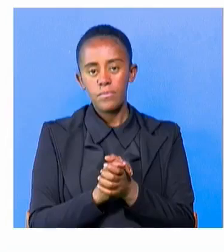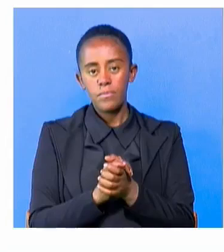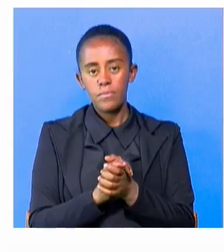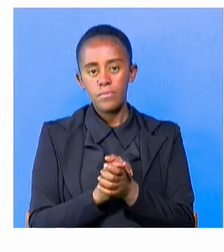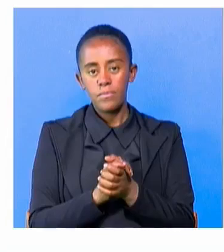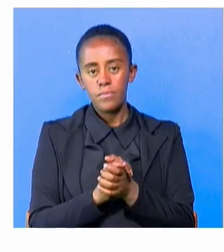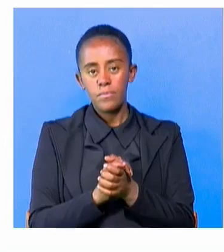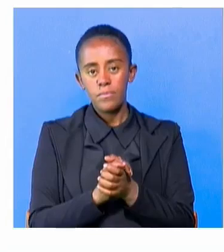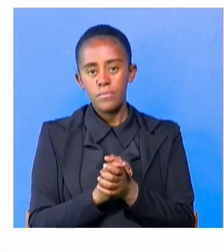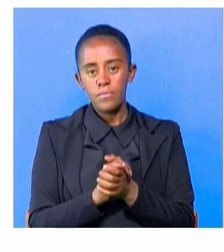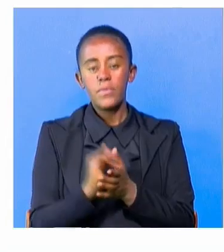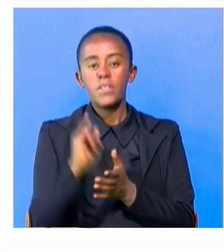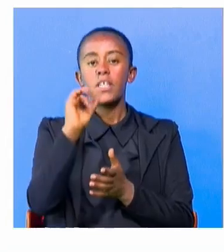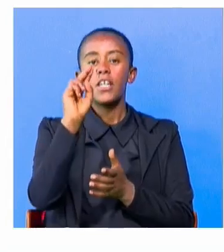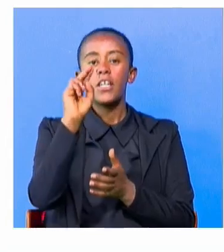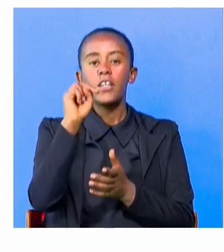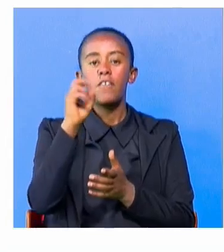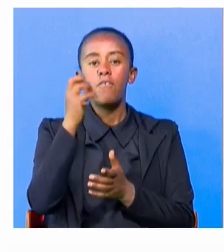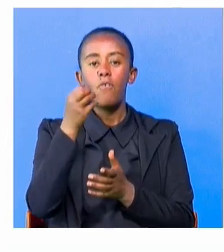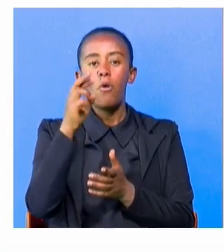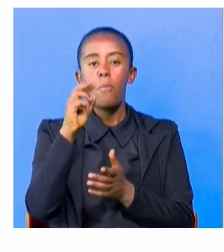greeting.